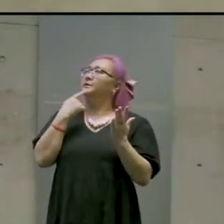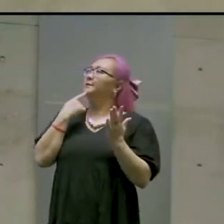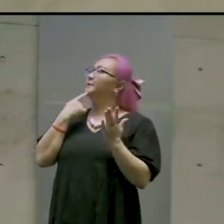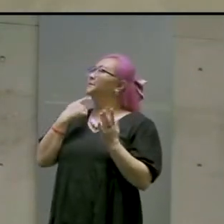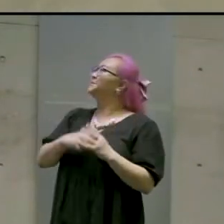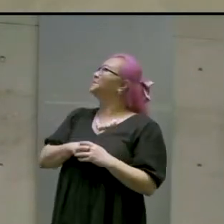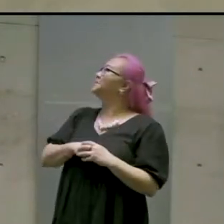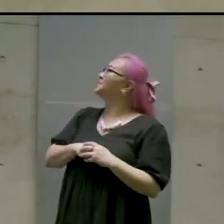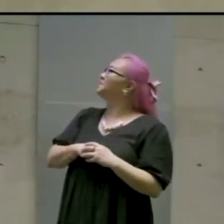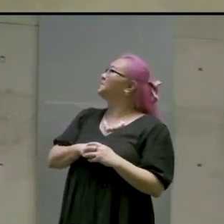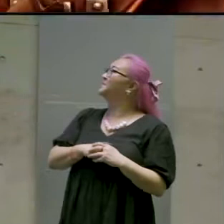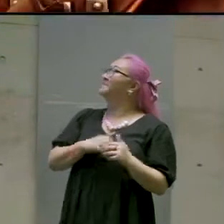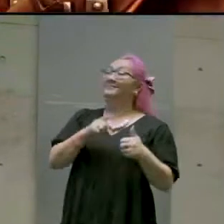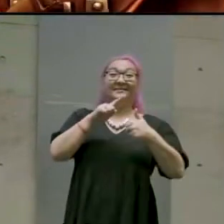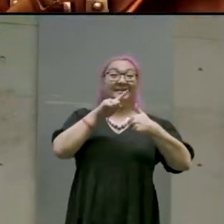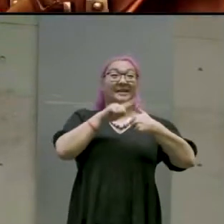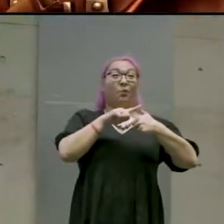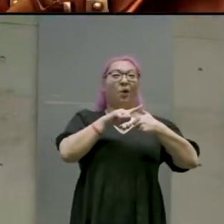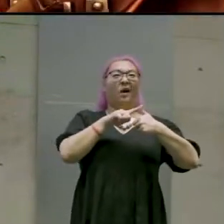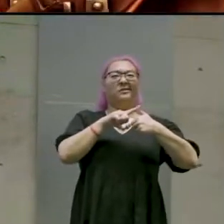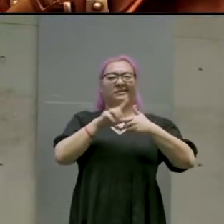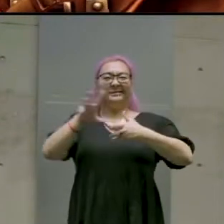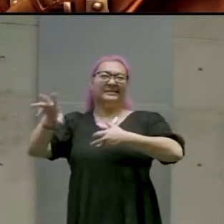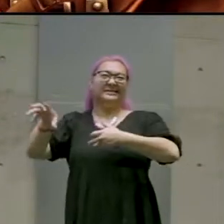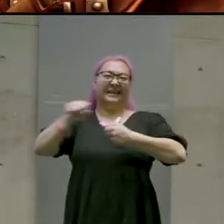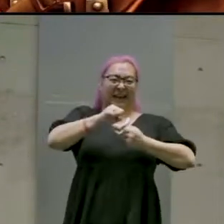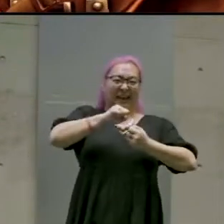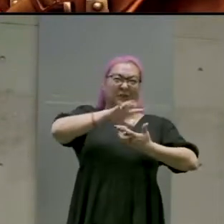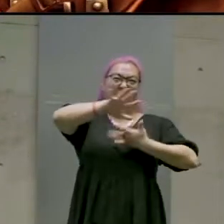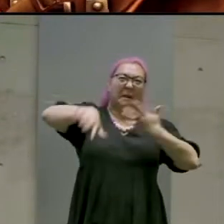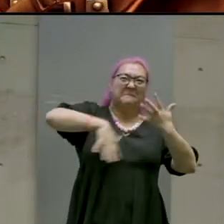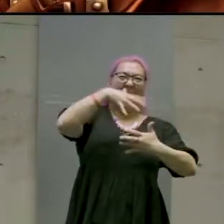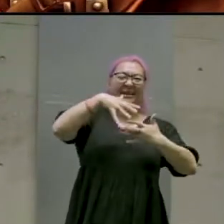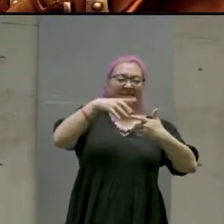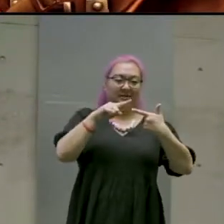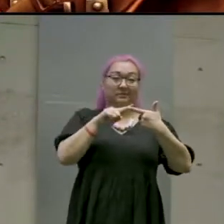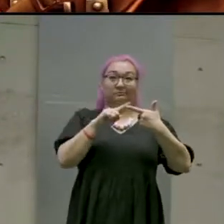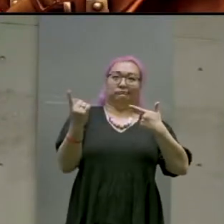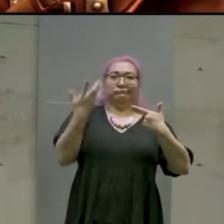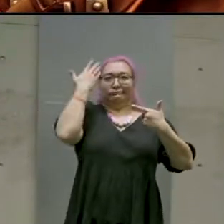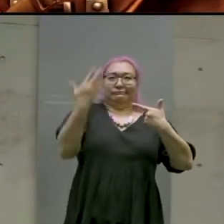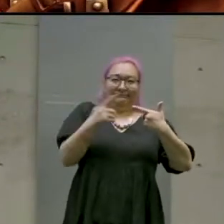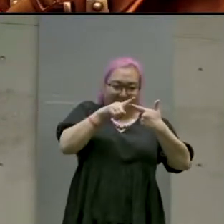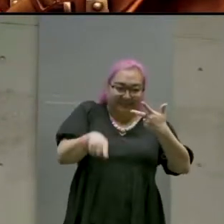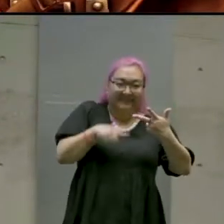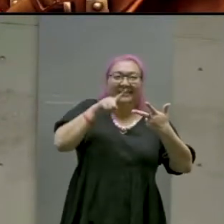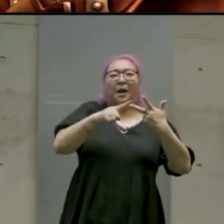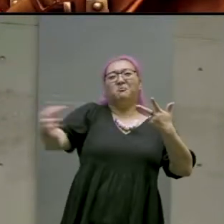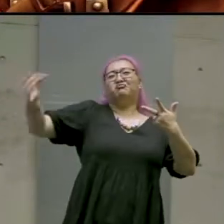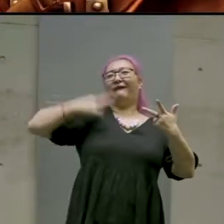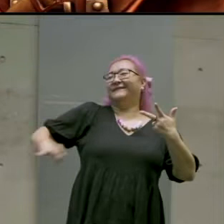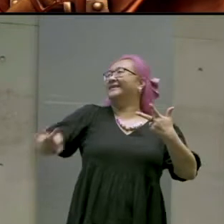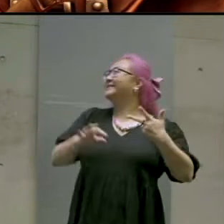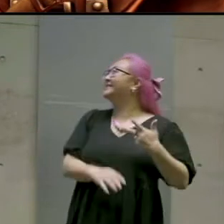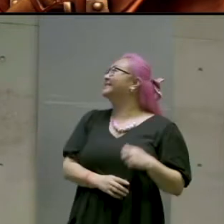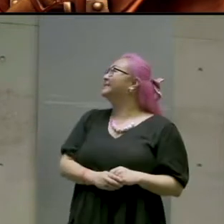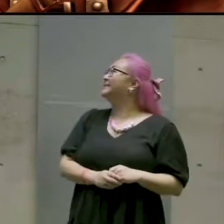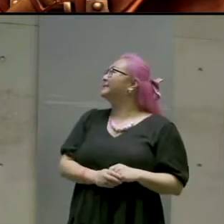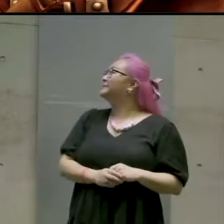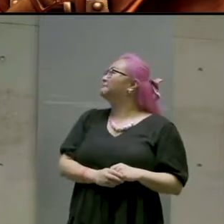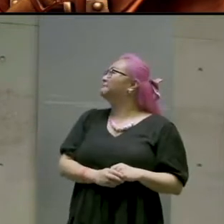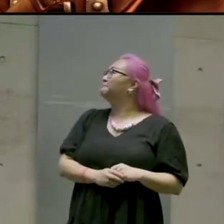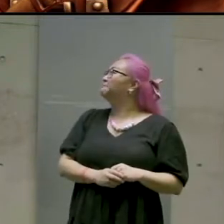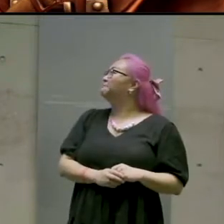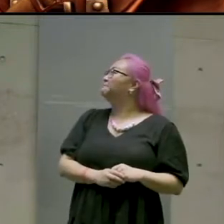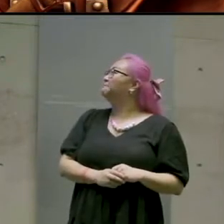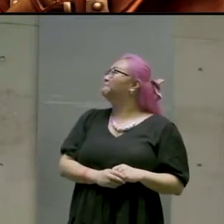mess, and profit. Or to break it down, we have the context, which is the protagonist has to impersonate someone, and